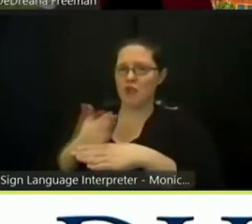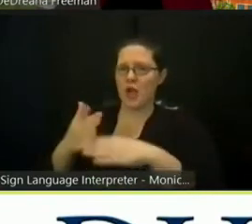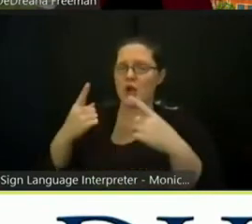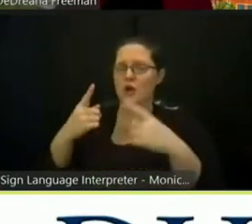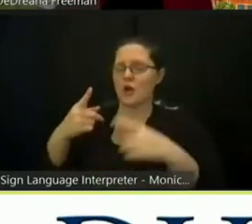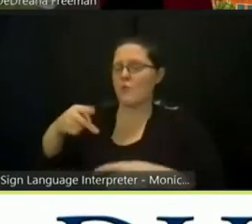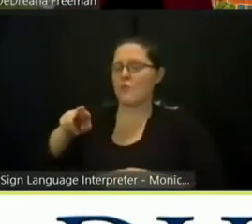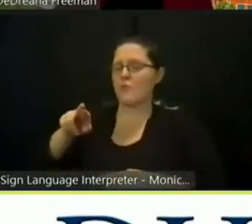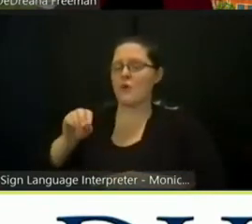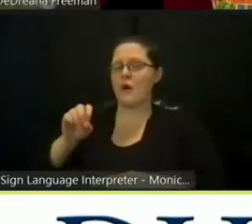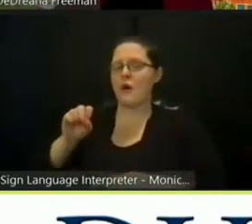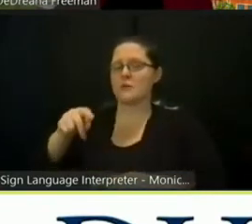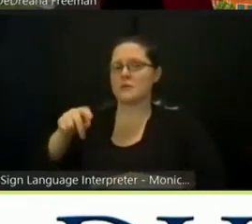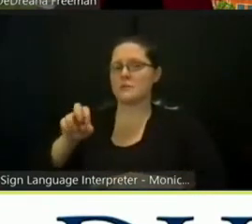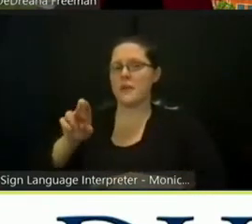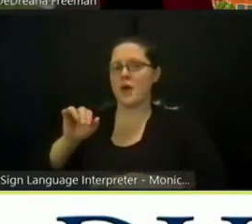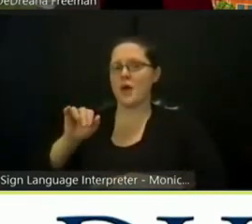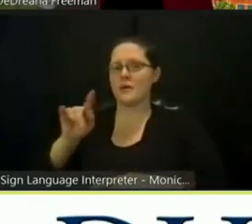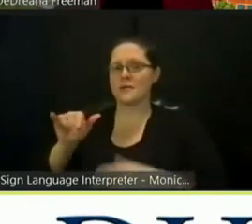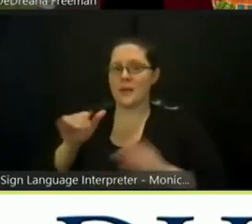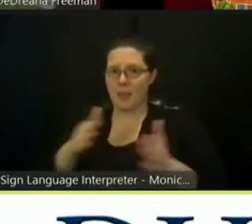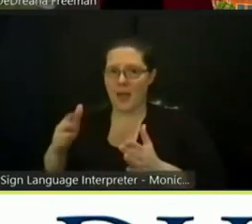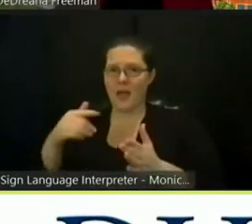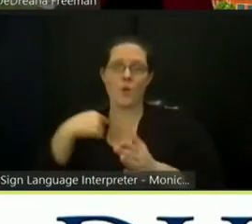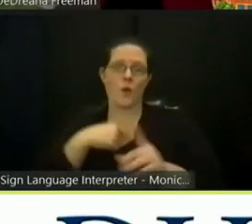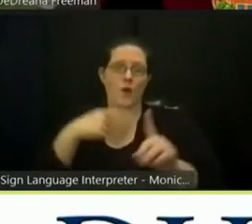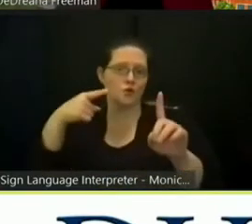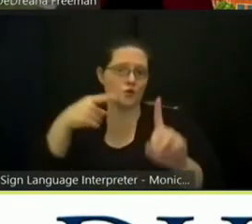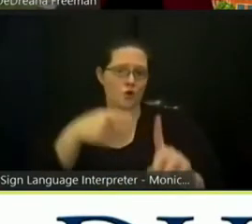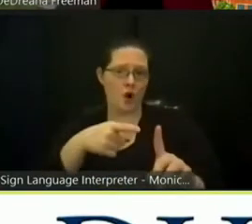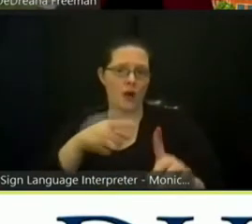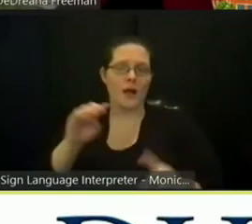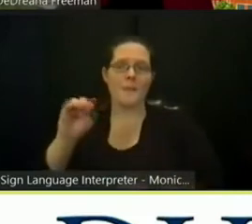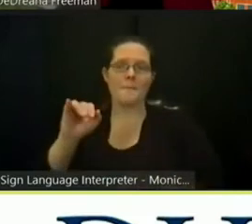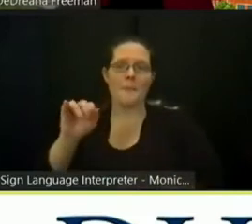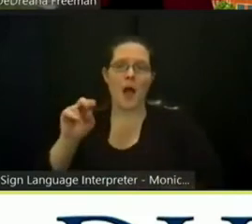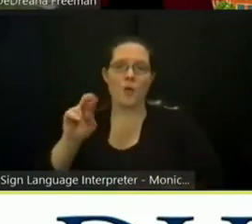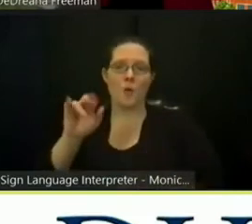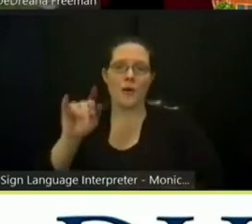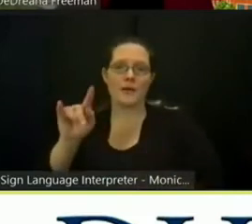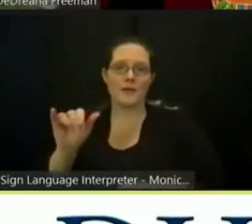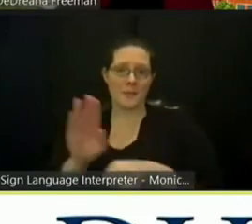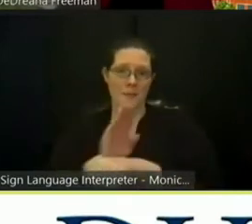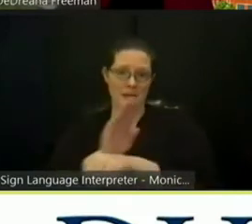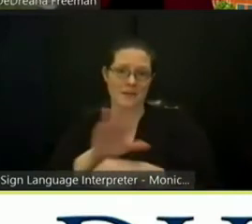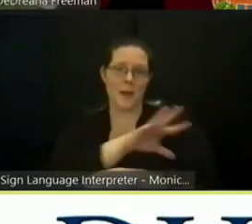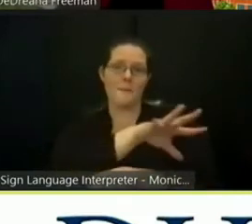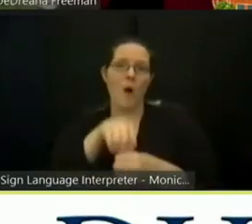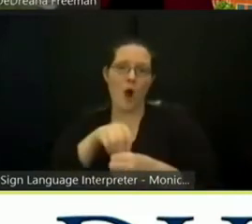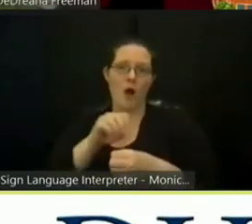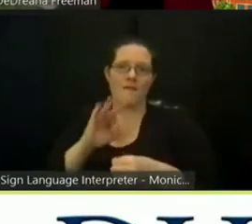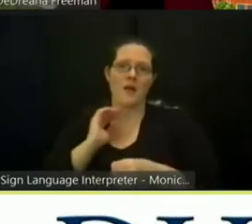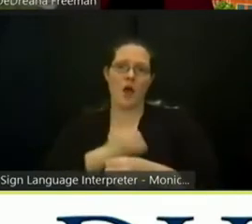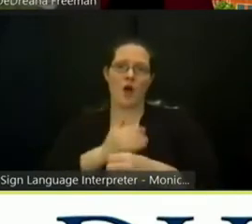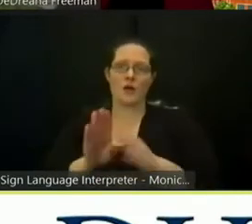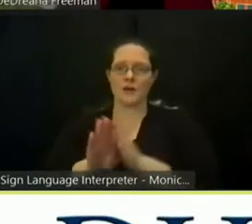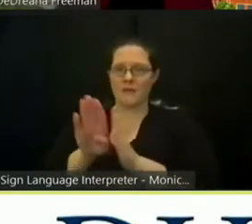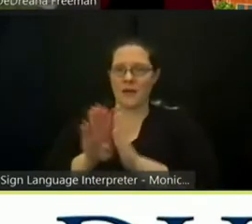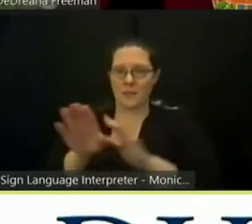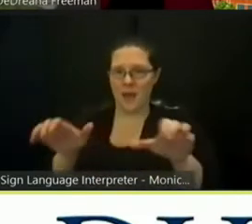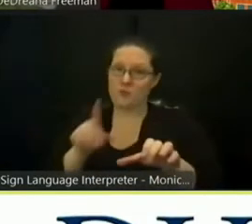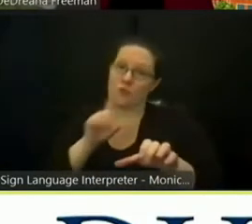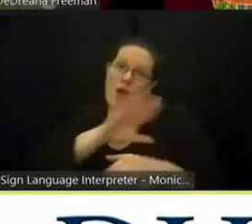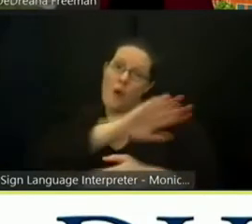targeting minority businesses in Durham to be part of our development activities. In fact, all of our